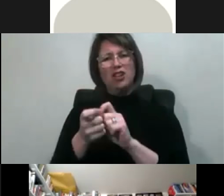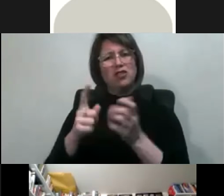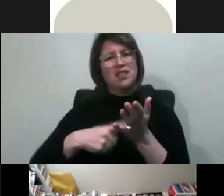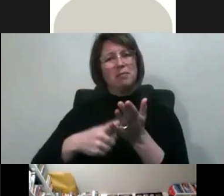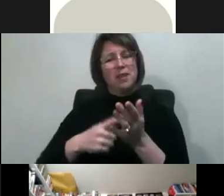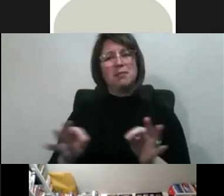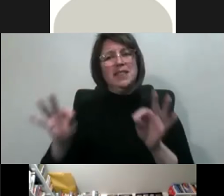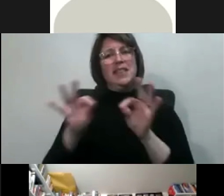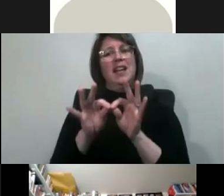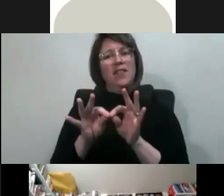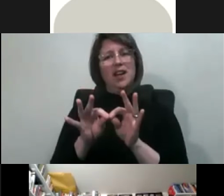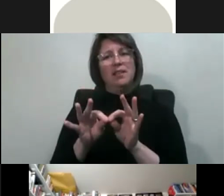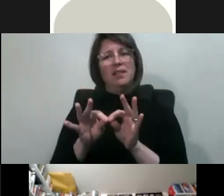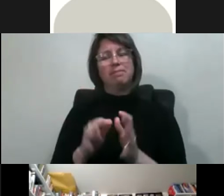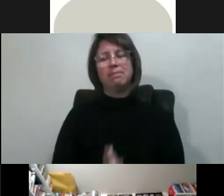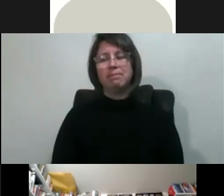in certain instances.